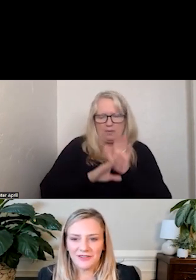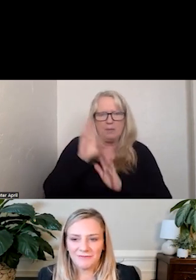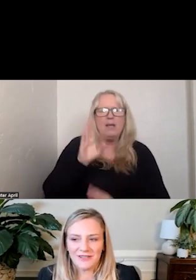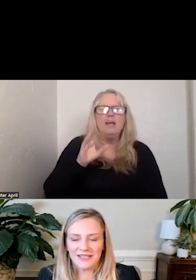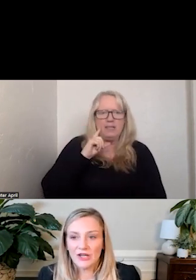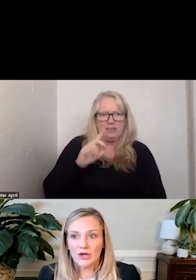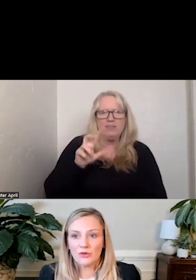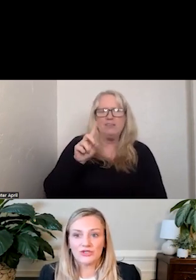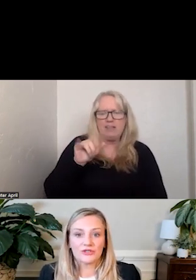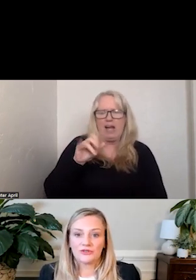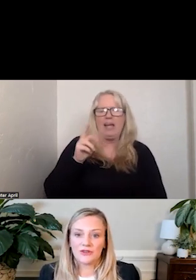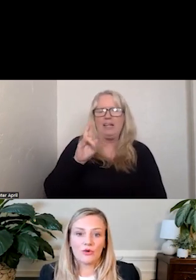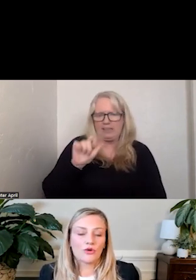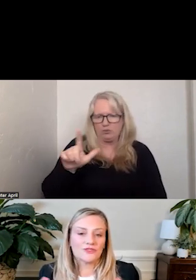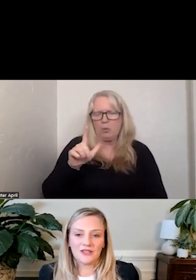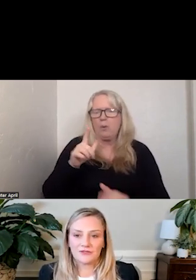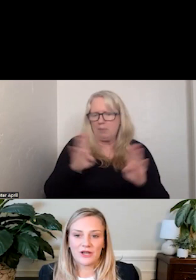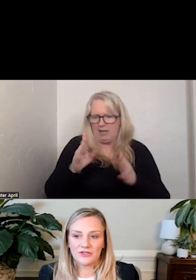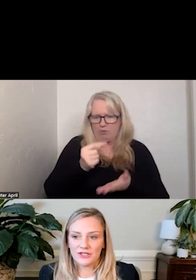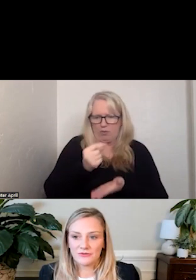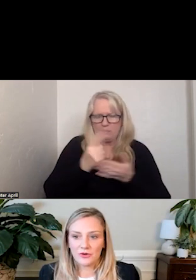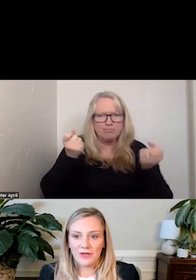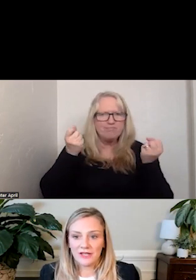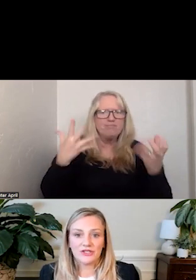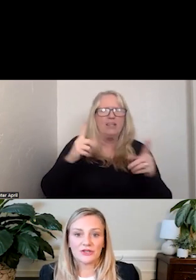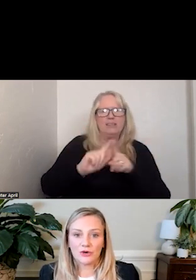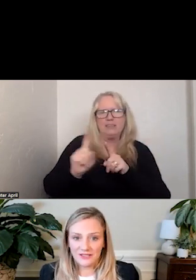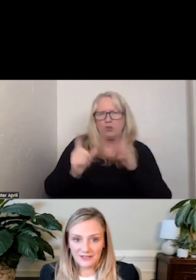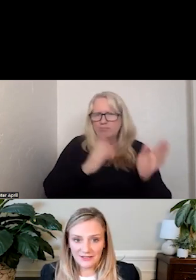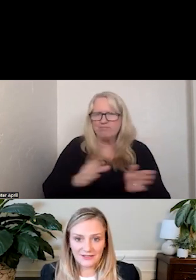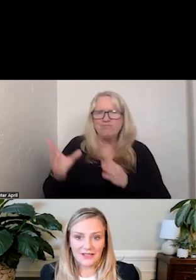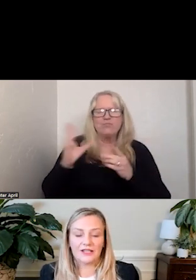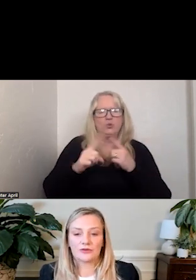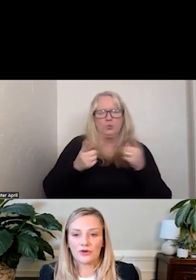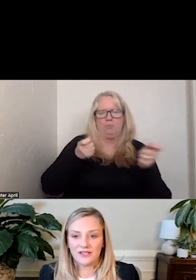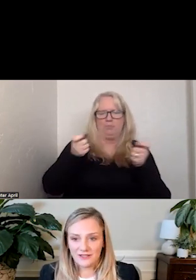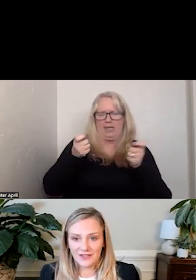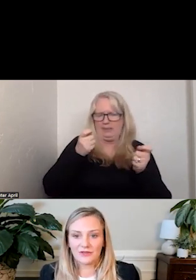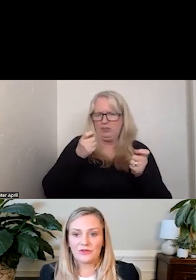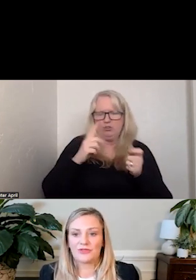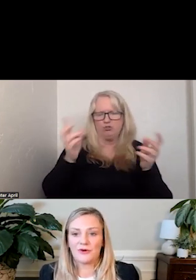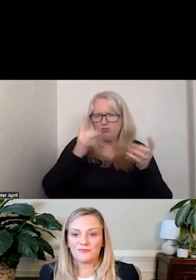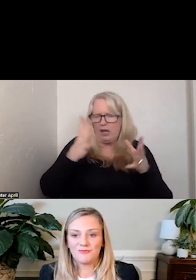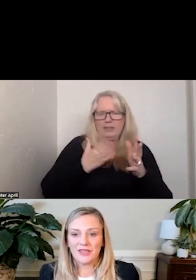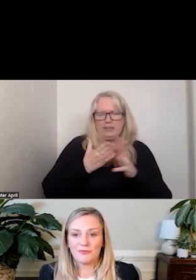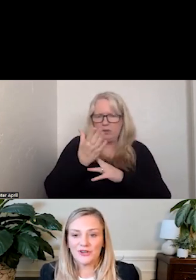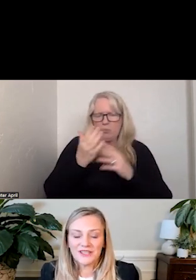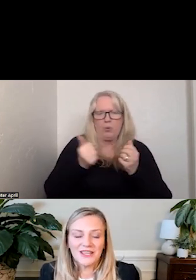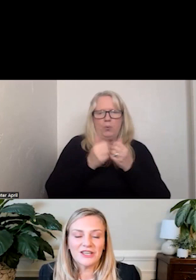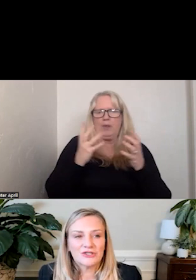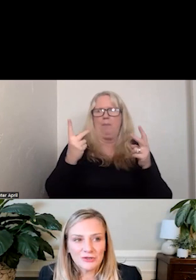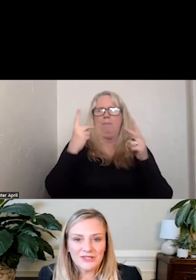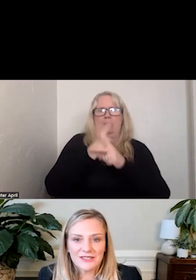behavior therapy, which includes a whole set of strategies for managing crises, getting through them without making them